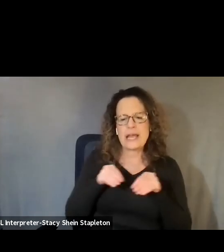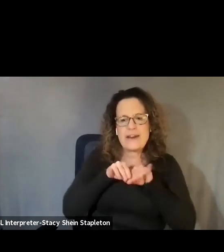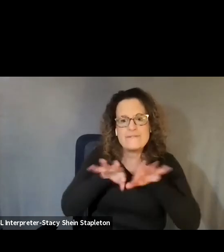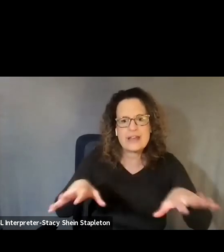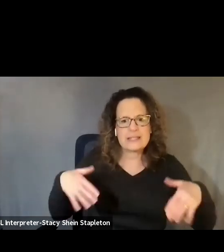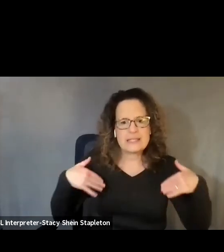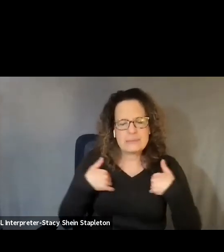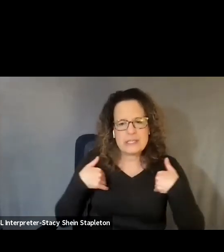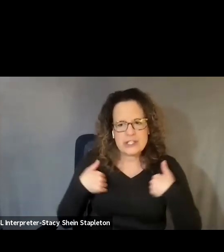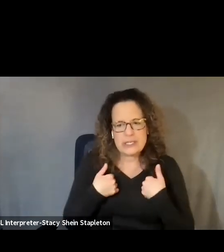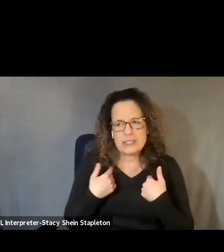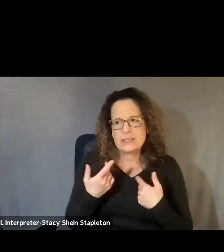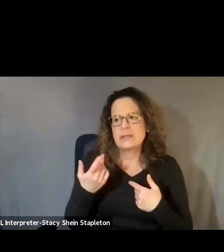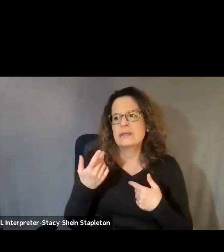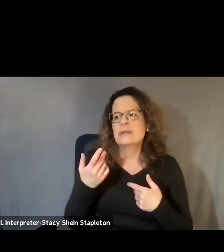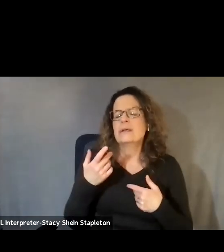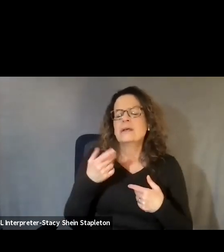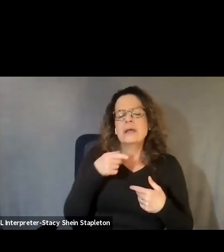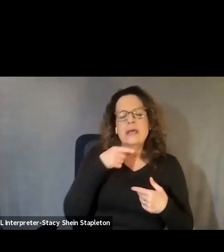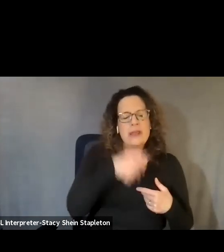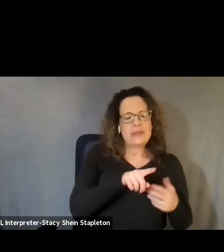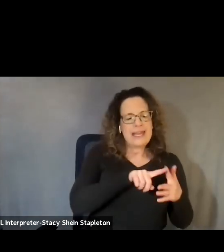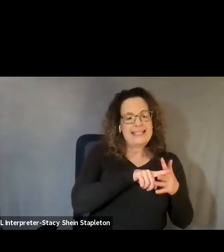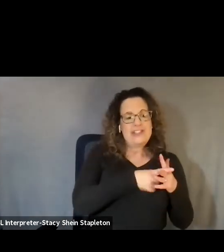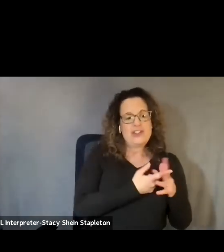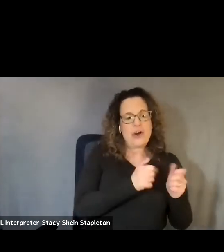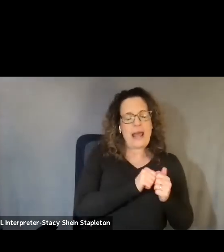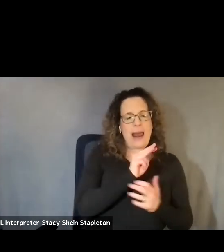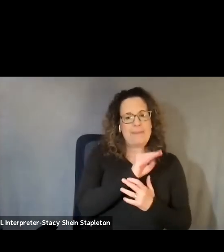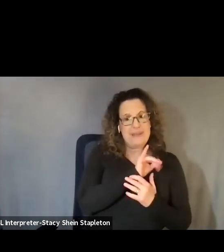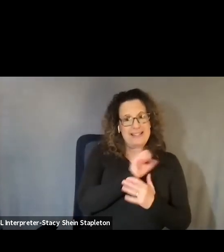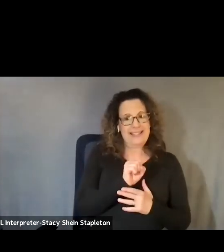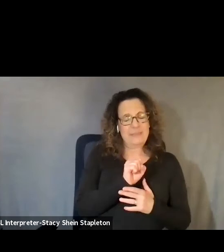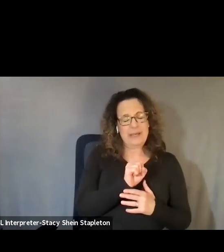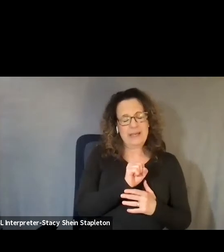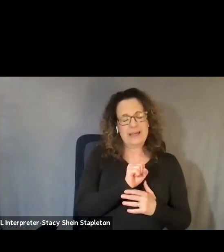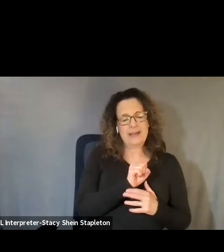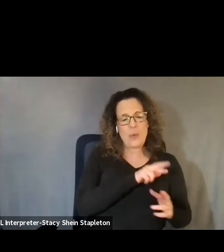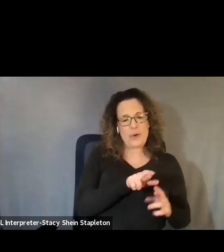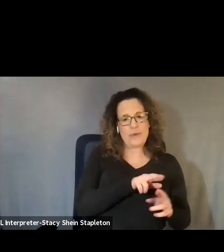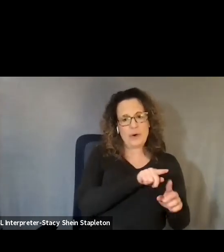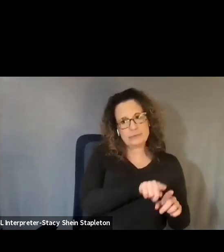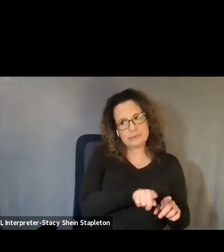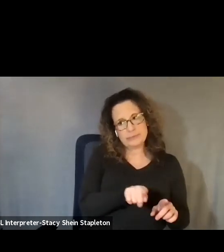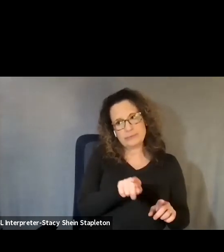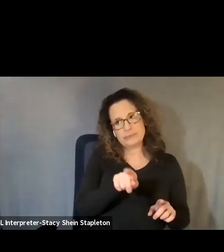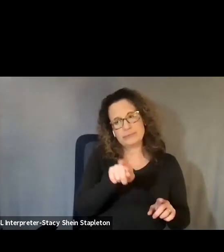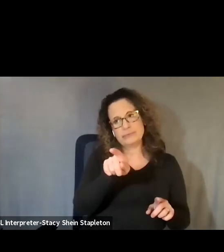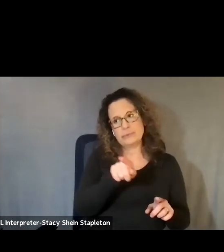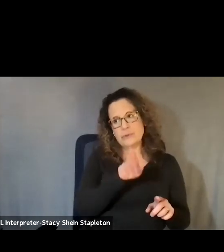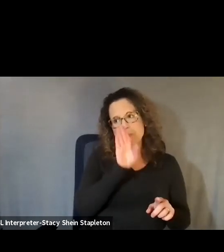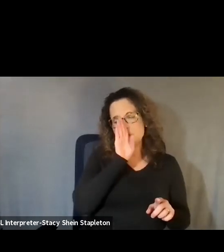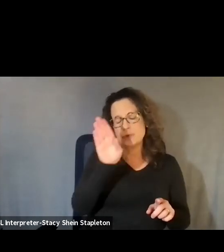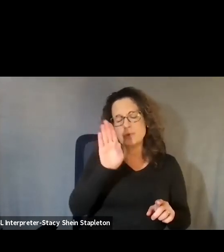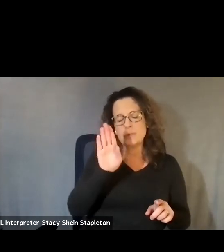up the Mississippi River, taking a soft right up the Illinois River and heading toward Lake Michigan